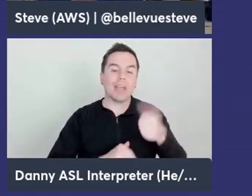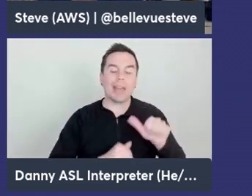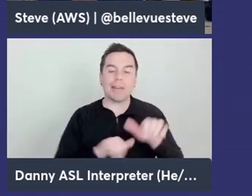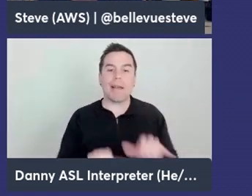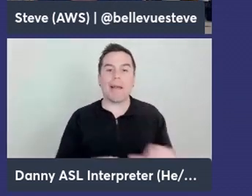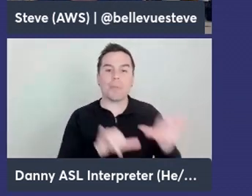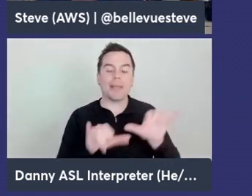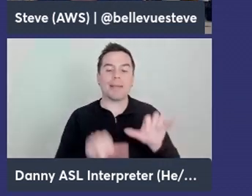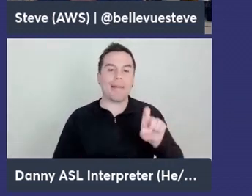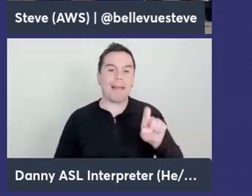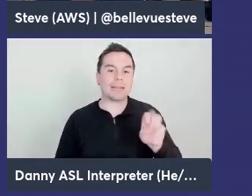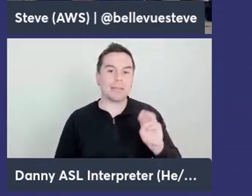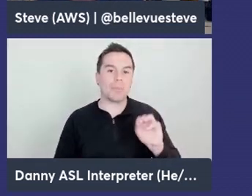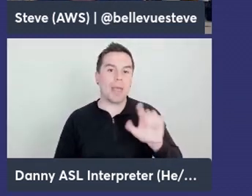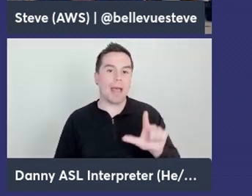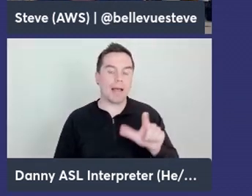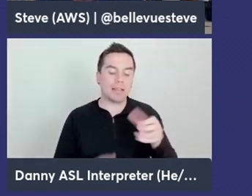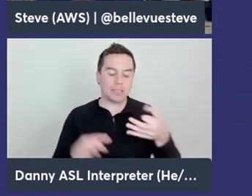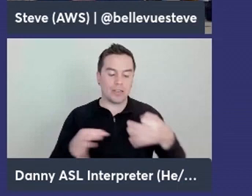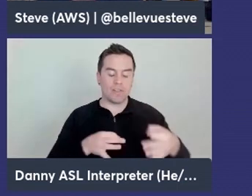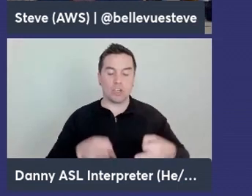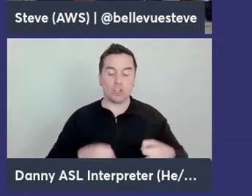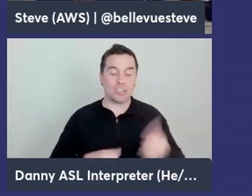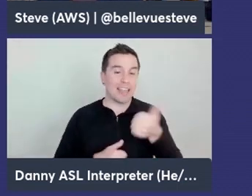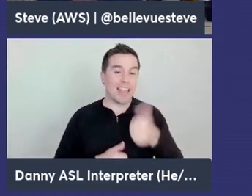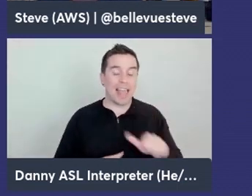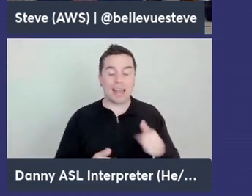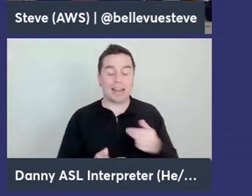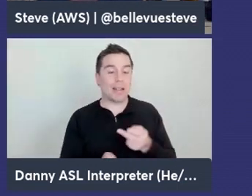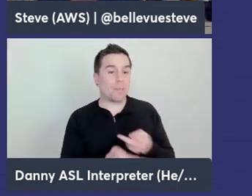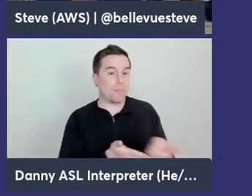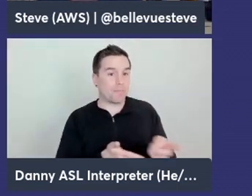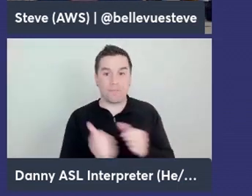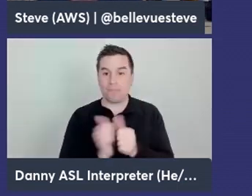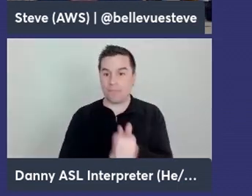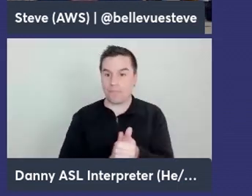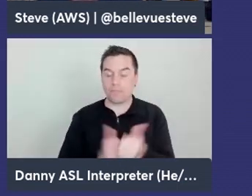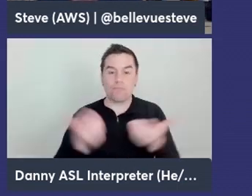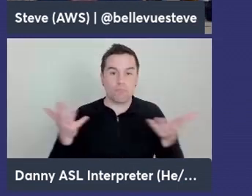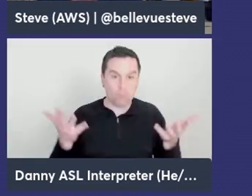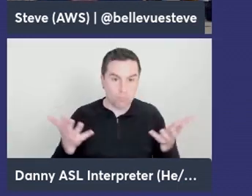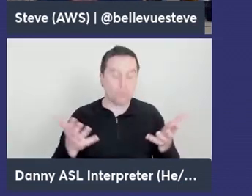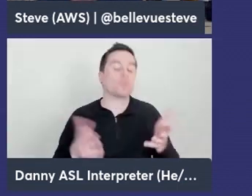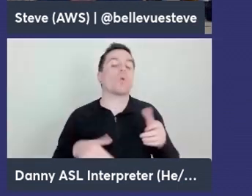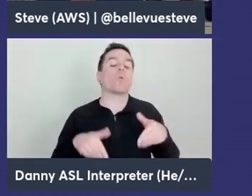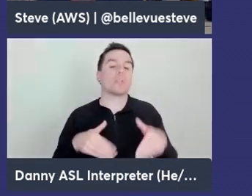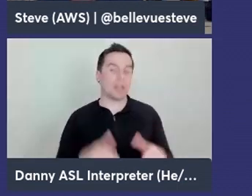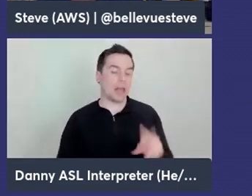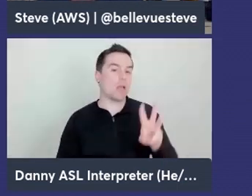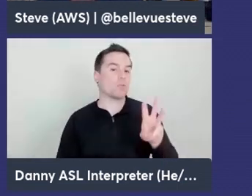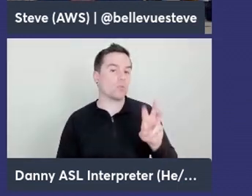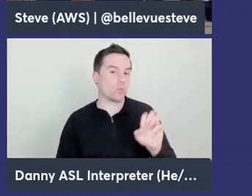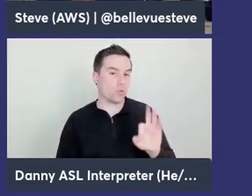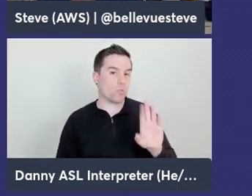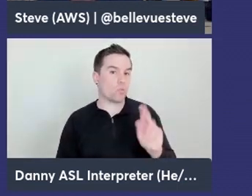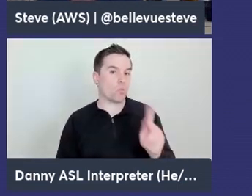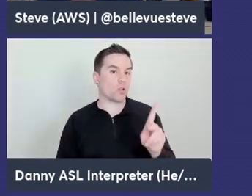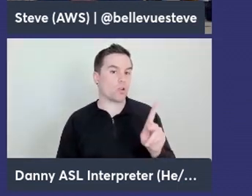can do pass, fail, success scenarios, things like that. So this is just adding the workflow to actually look for those outputs.